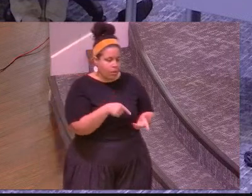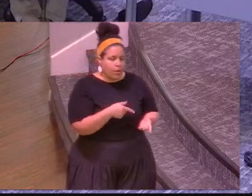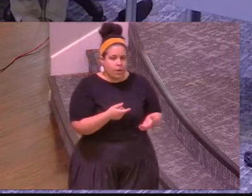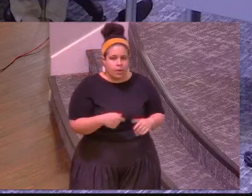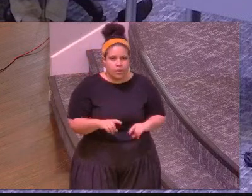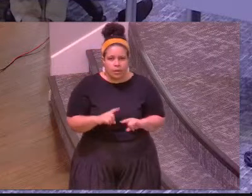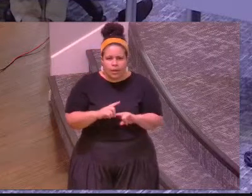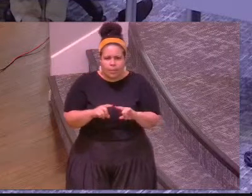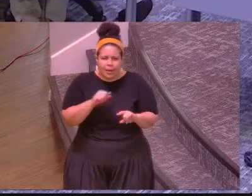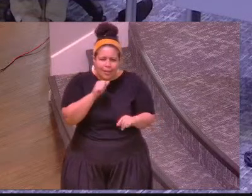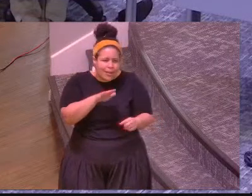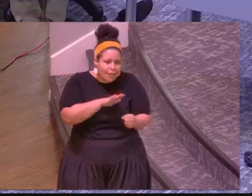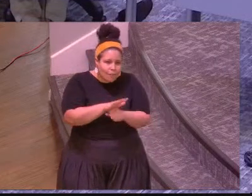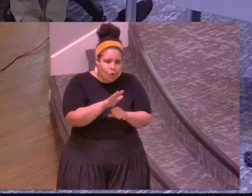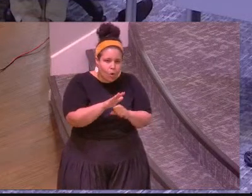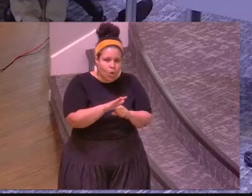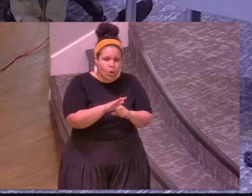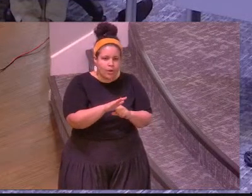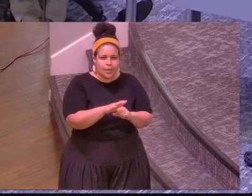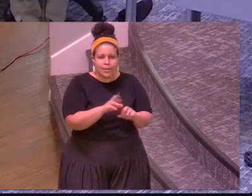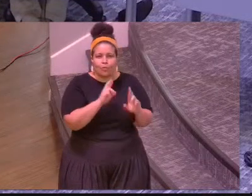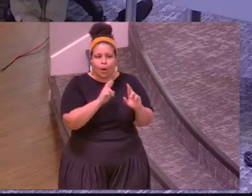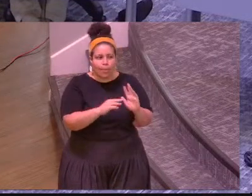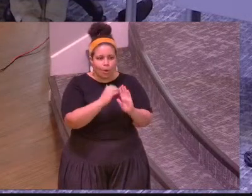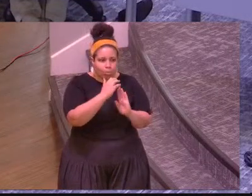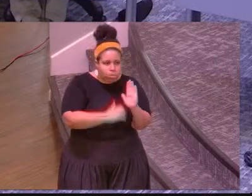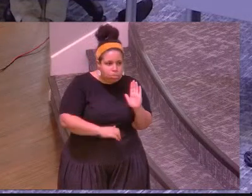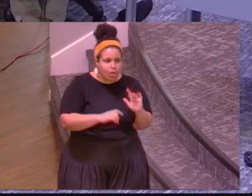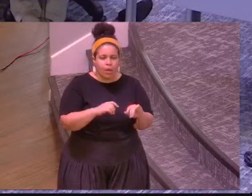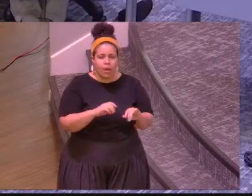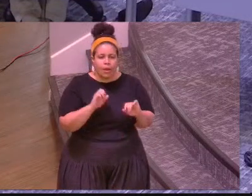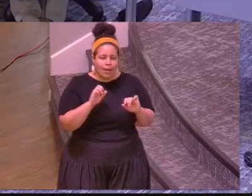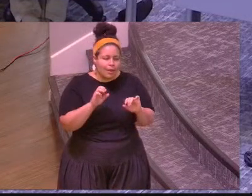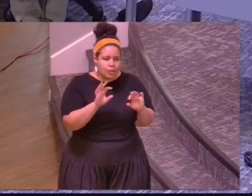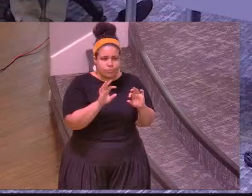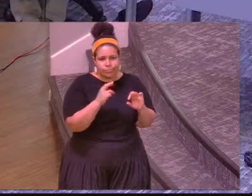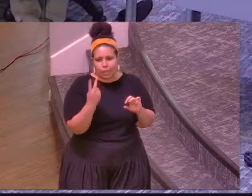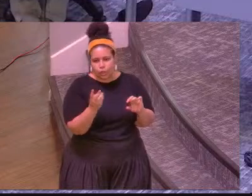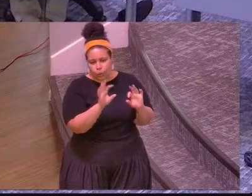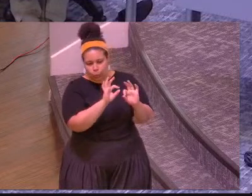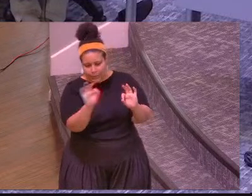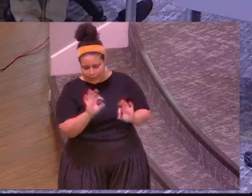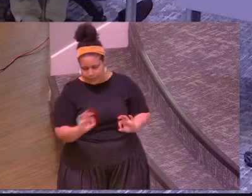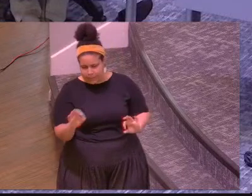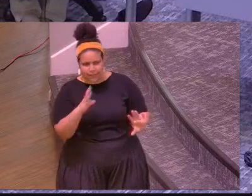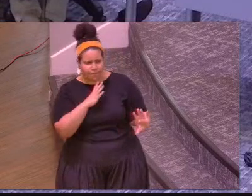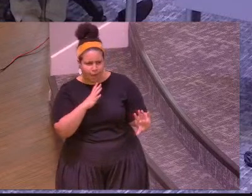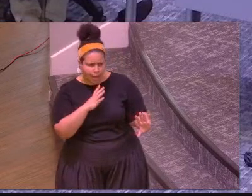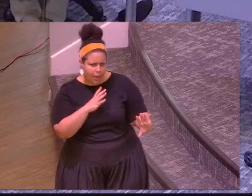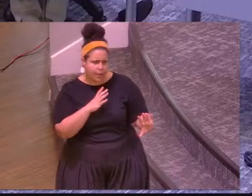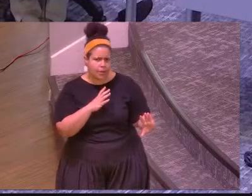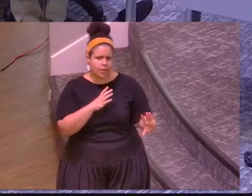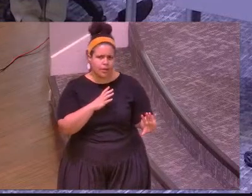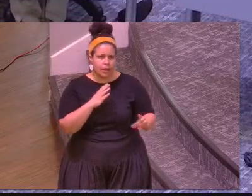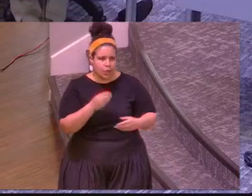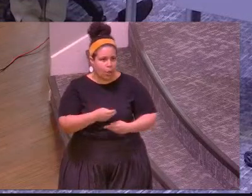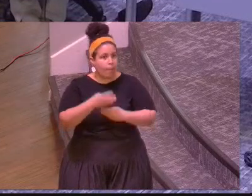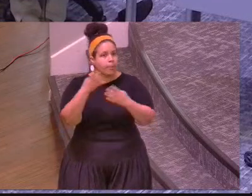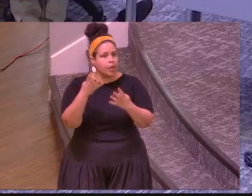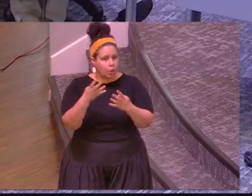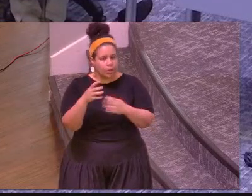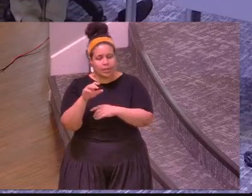be like a full report. It can be 2 sentences. And that way we can just upload it to, get it uploaded to Assembly, and it'll be